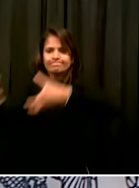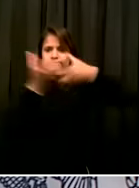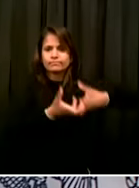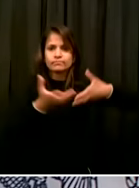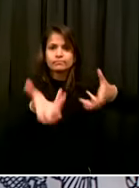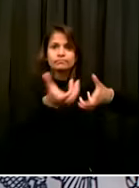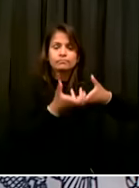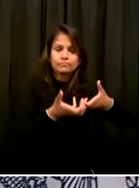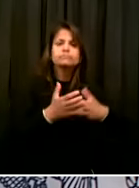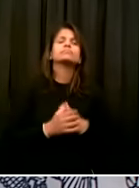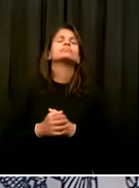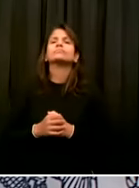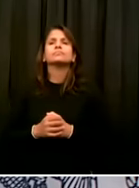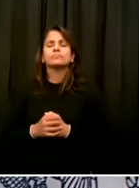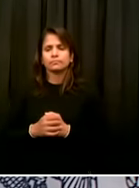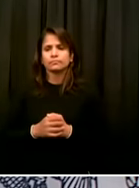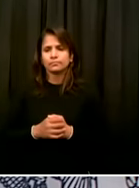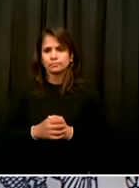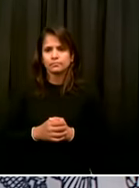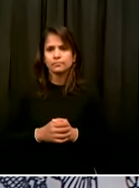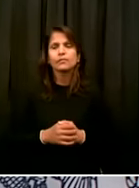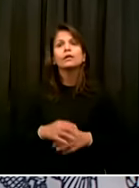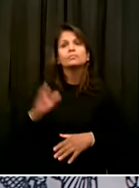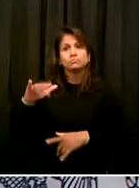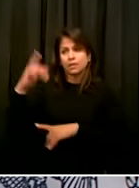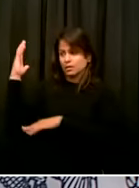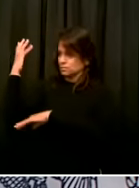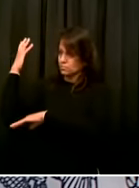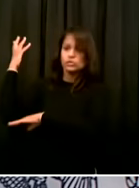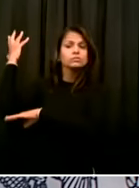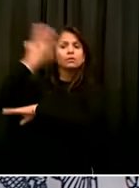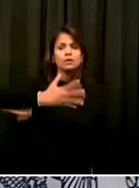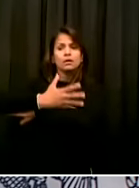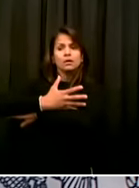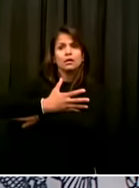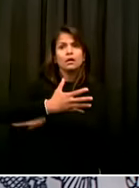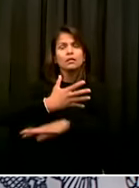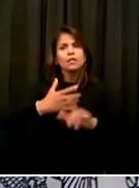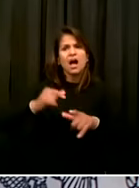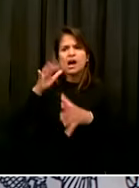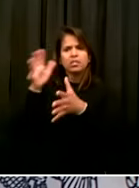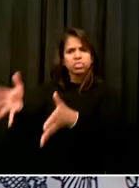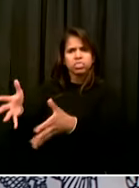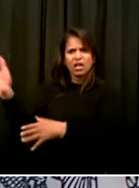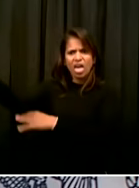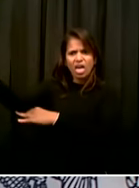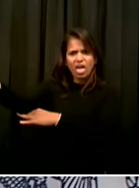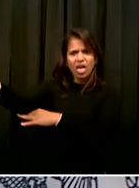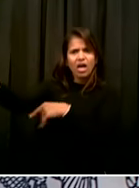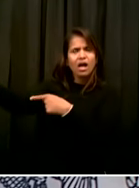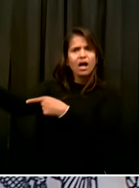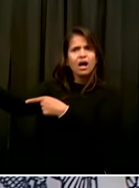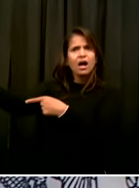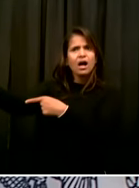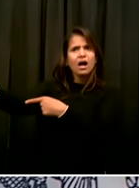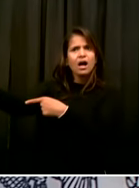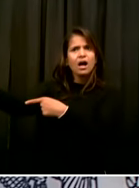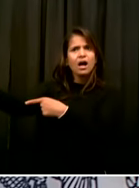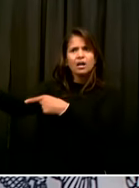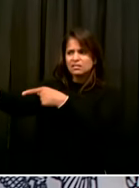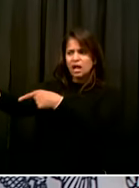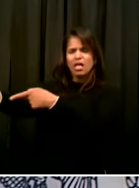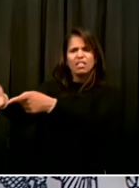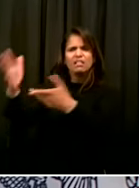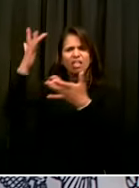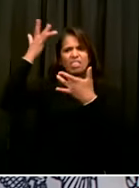out or had diseased bark. So my question is, going forward, will the Parks Department actively inspect trees or make any other changes to ensure that such tragedies don't happen